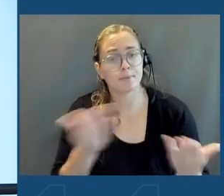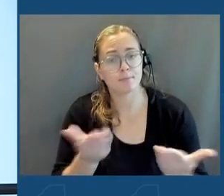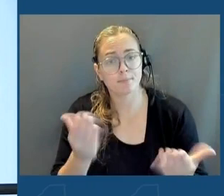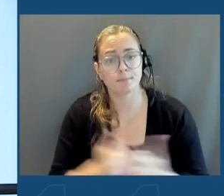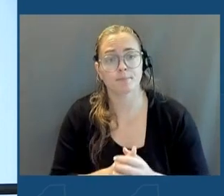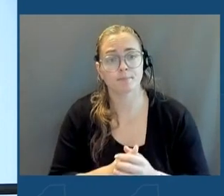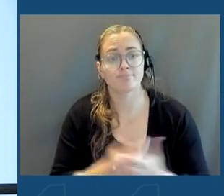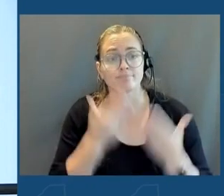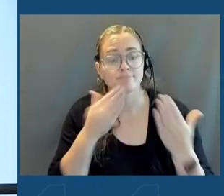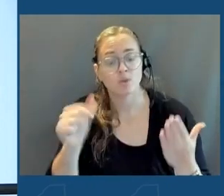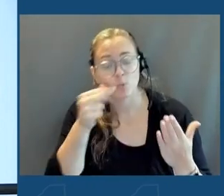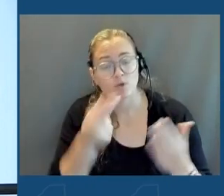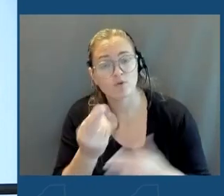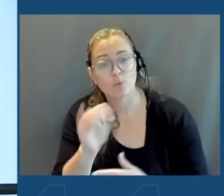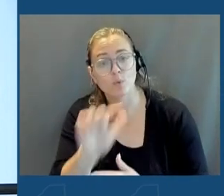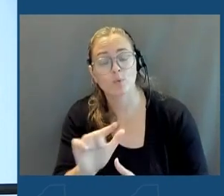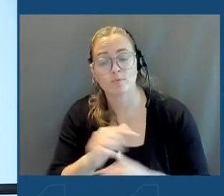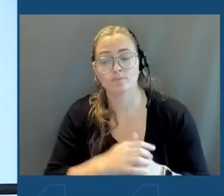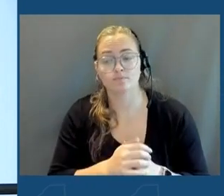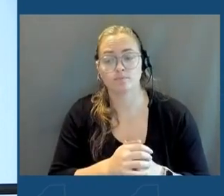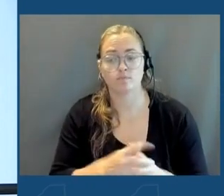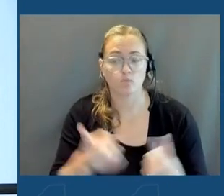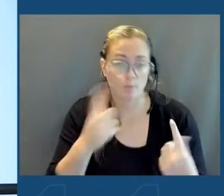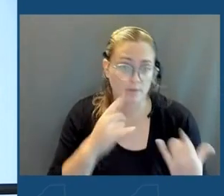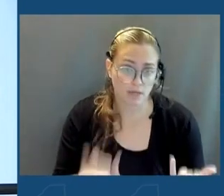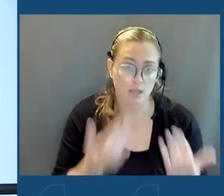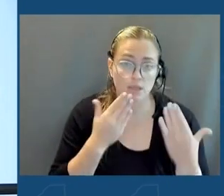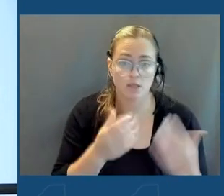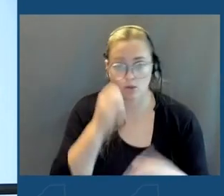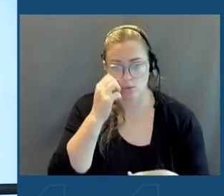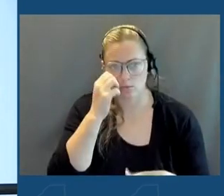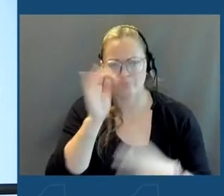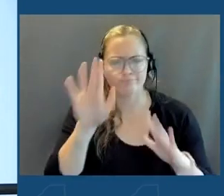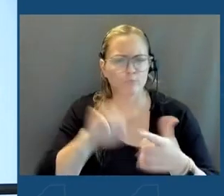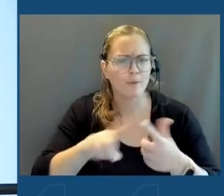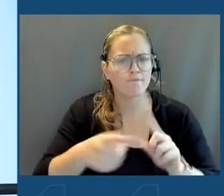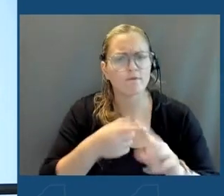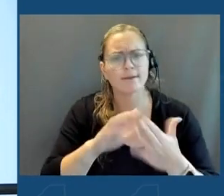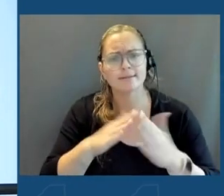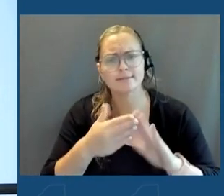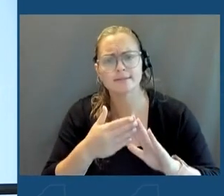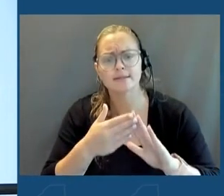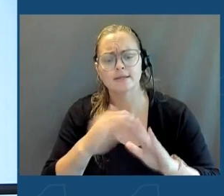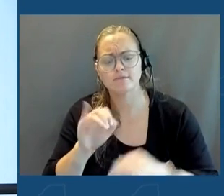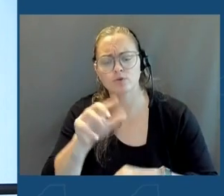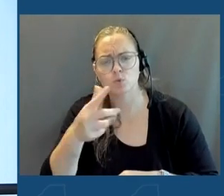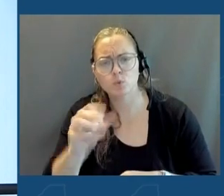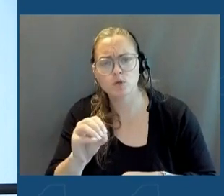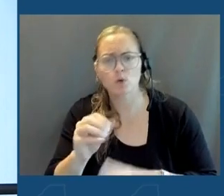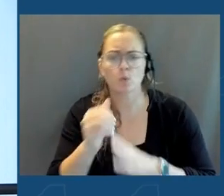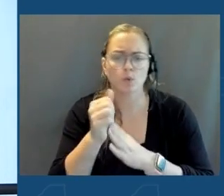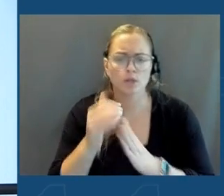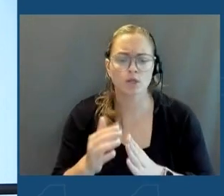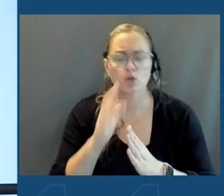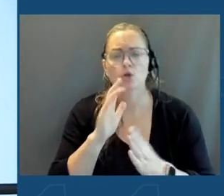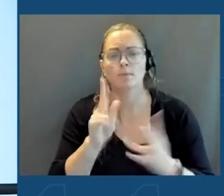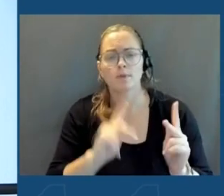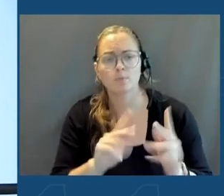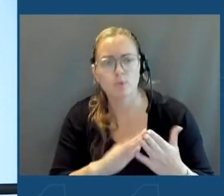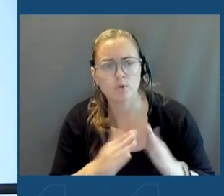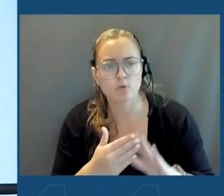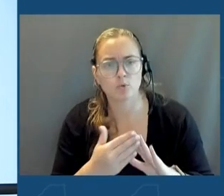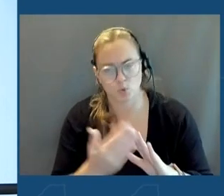you, Governor Hochul, for coming today. You've always been a great friend of the city of Oswego and leadership and people in the community know